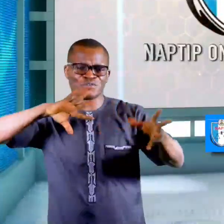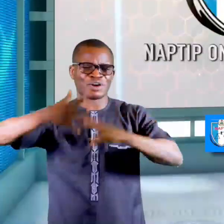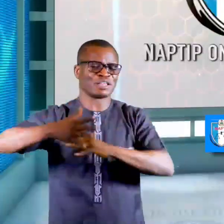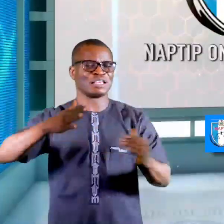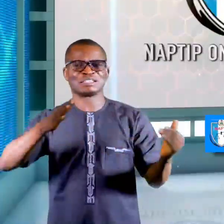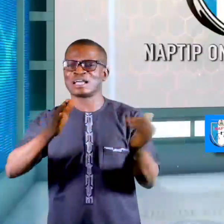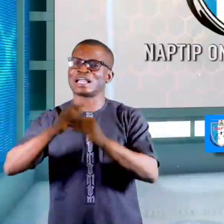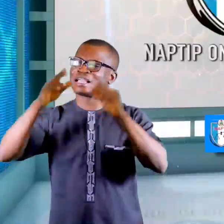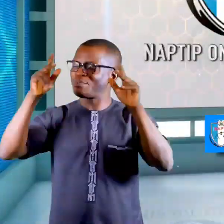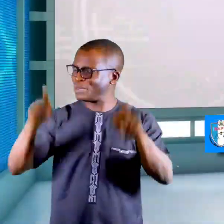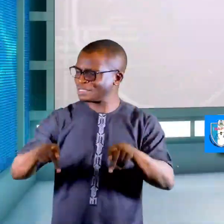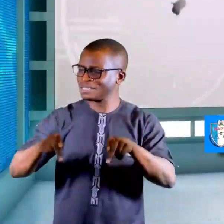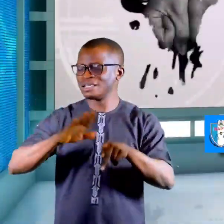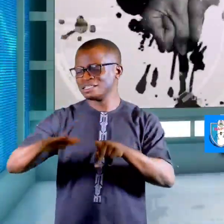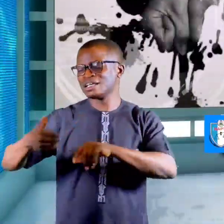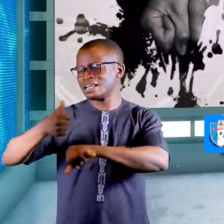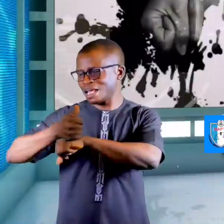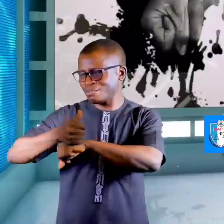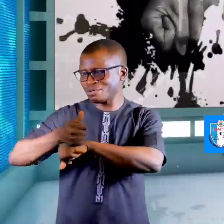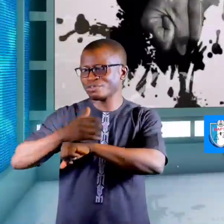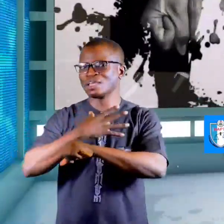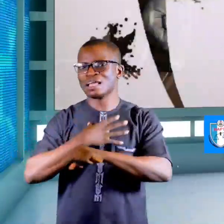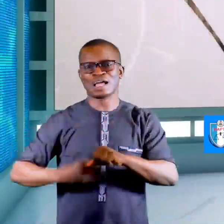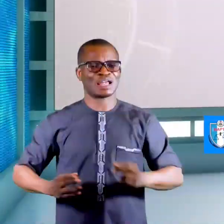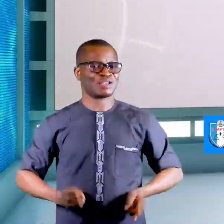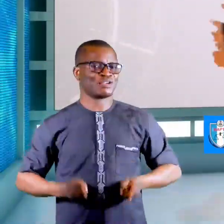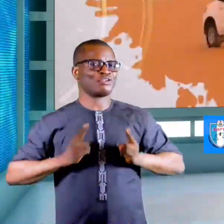violence against persons, child abuse,